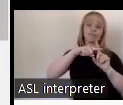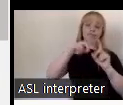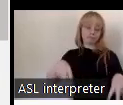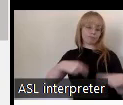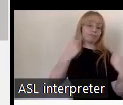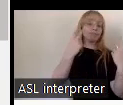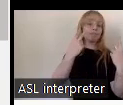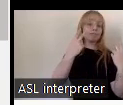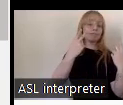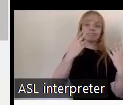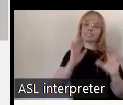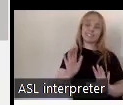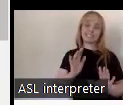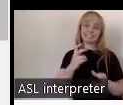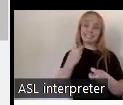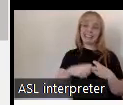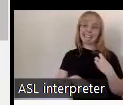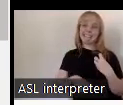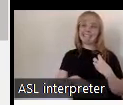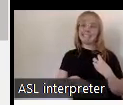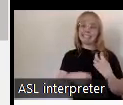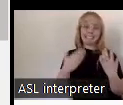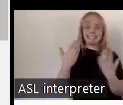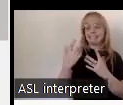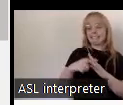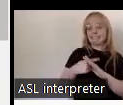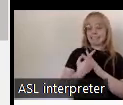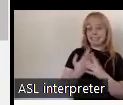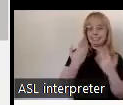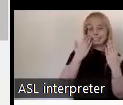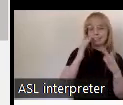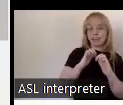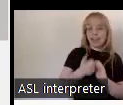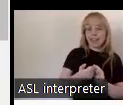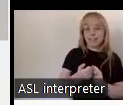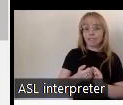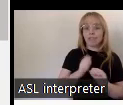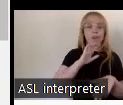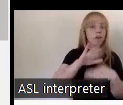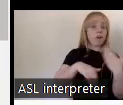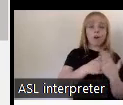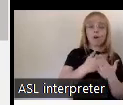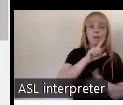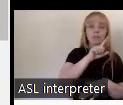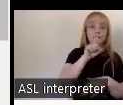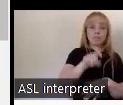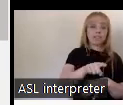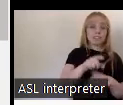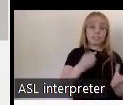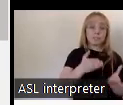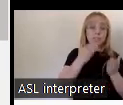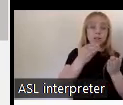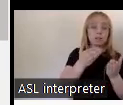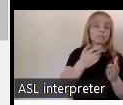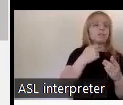answer and they don't know where to start. For every question that we pose, there's some prompts in here. What have you been told you